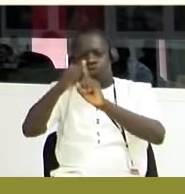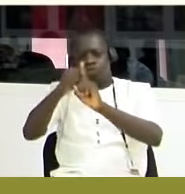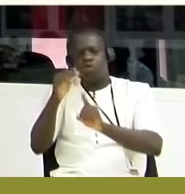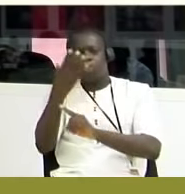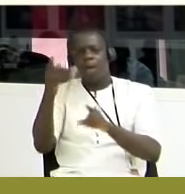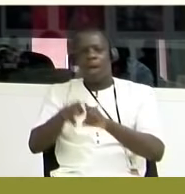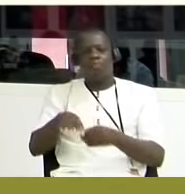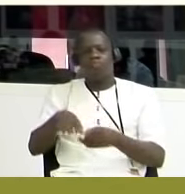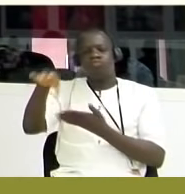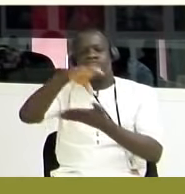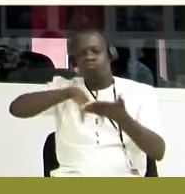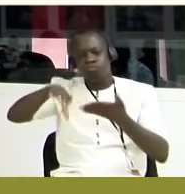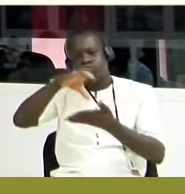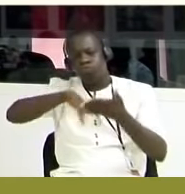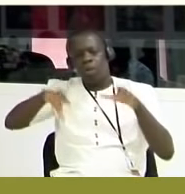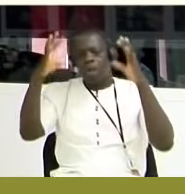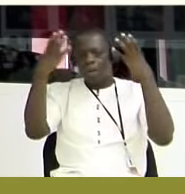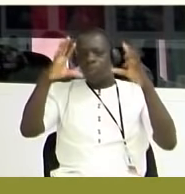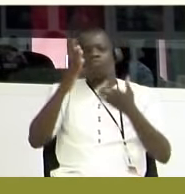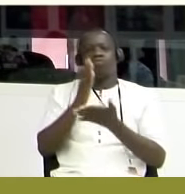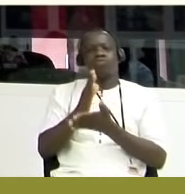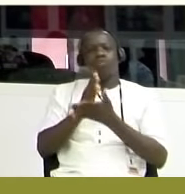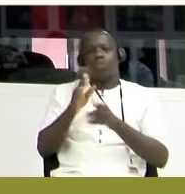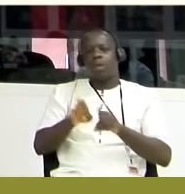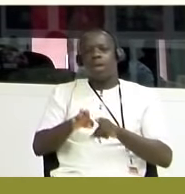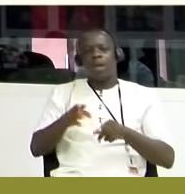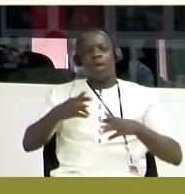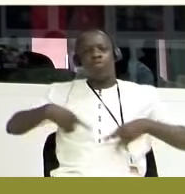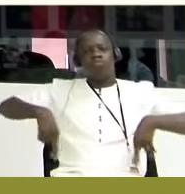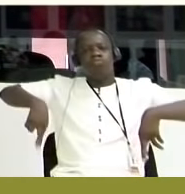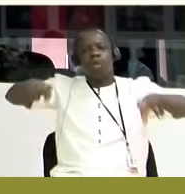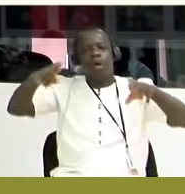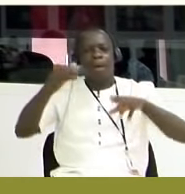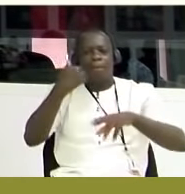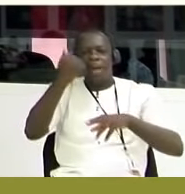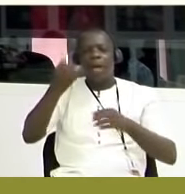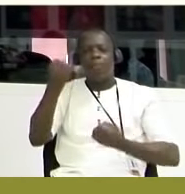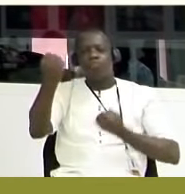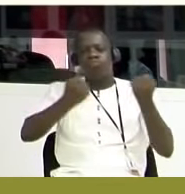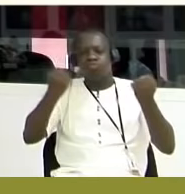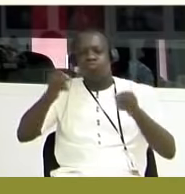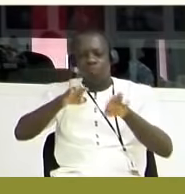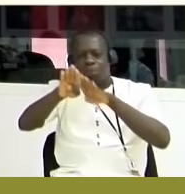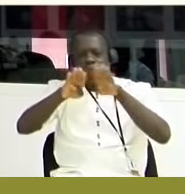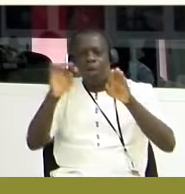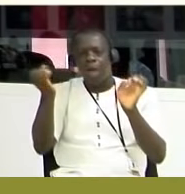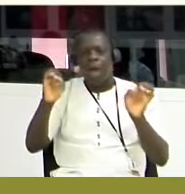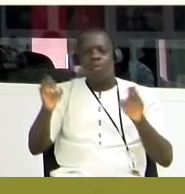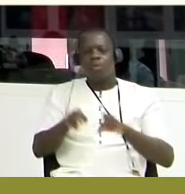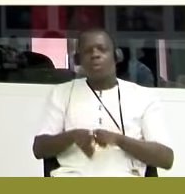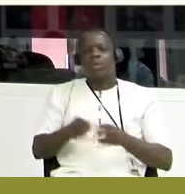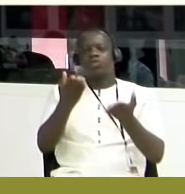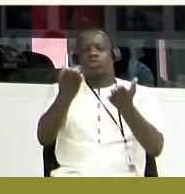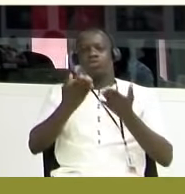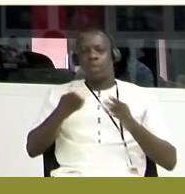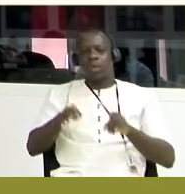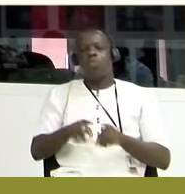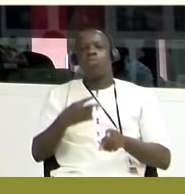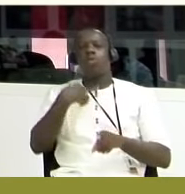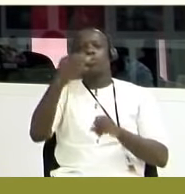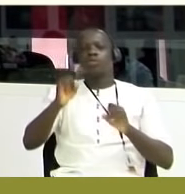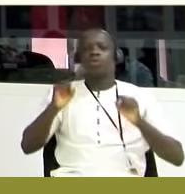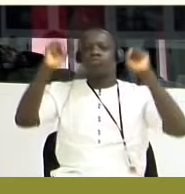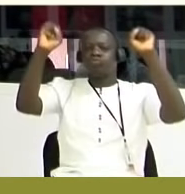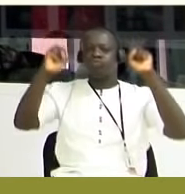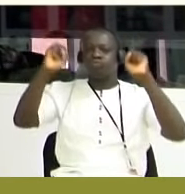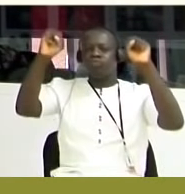moving. The students were chanting, "Release our leaders," and on the ground I